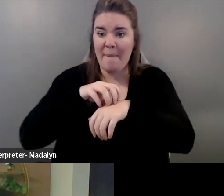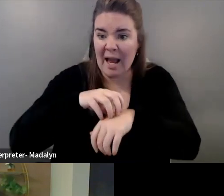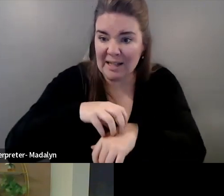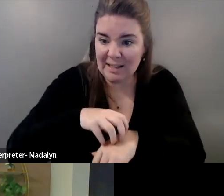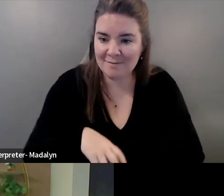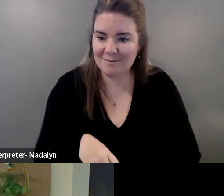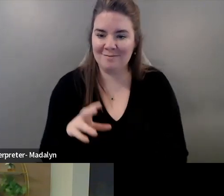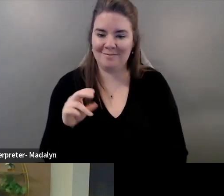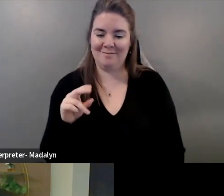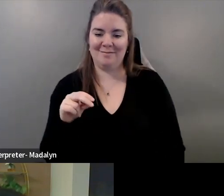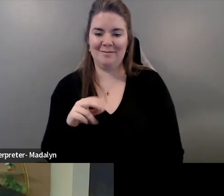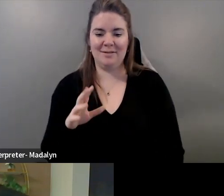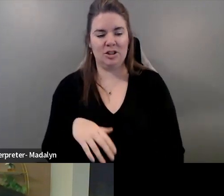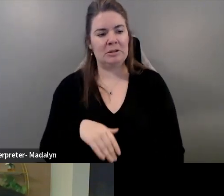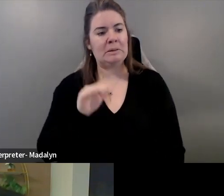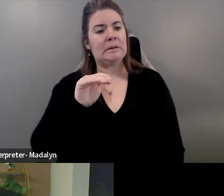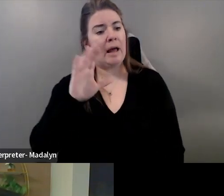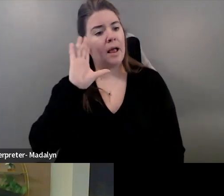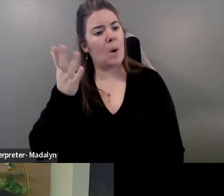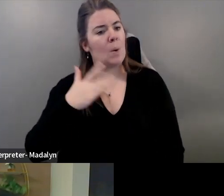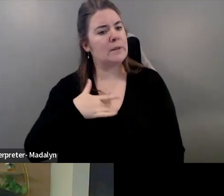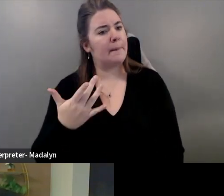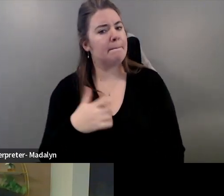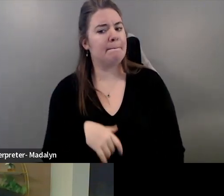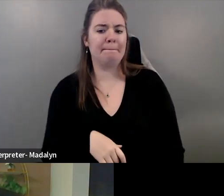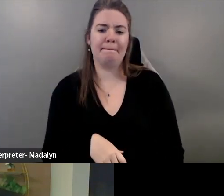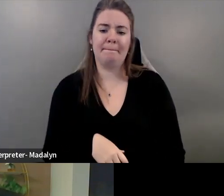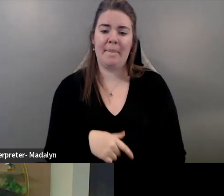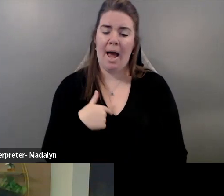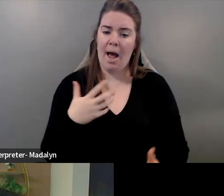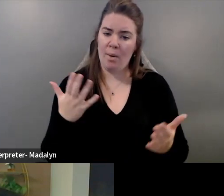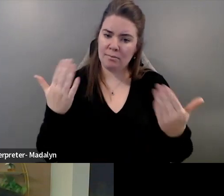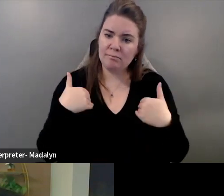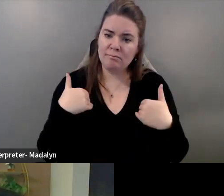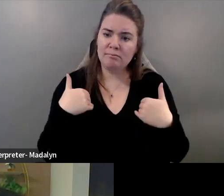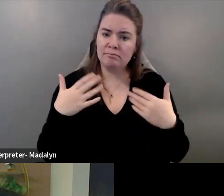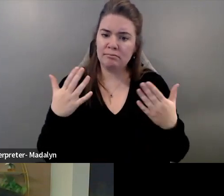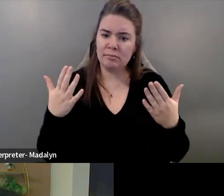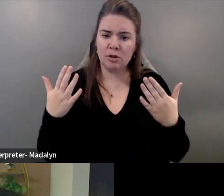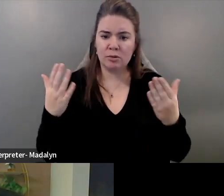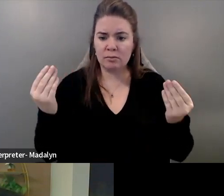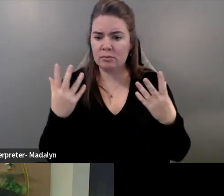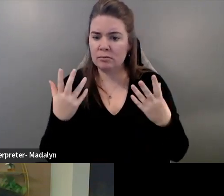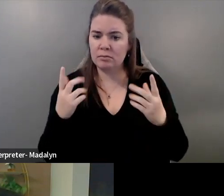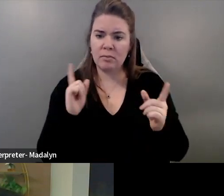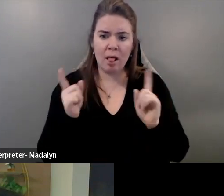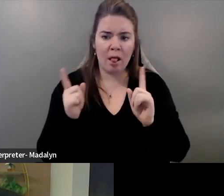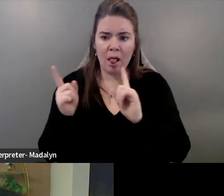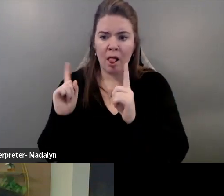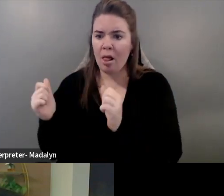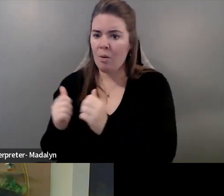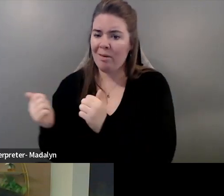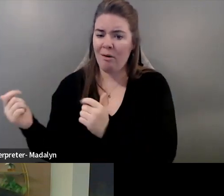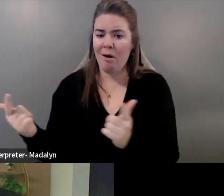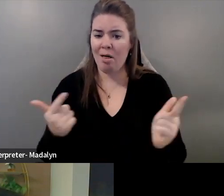up? How's your day going? Right? I want to hear from you guys. I worked as an IL coordinator. I'm used to talking to everyone.